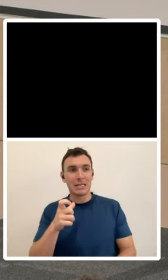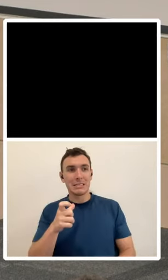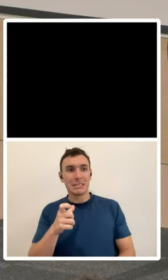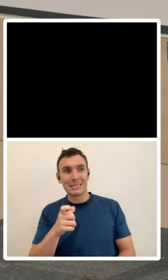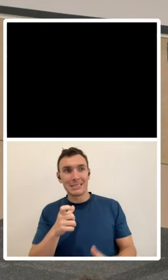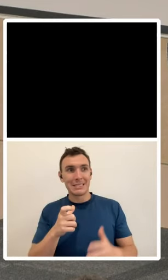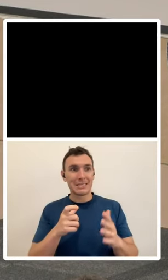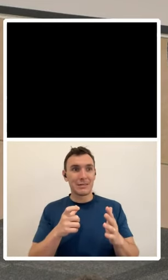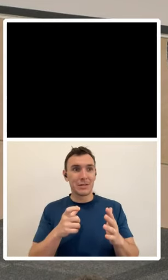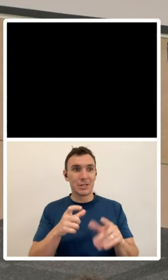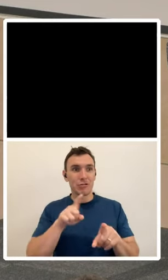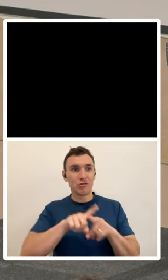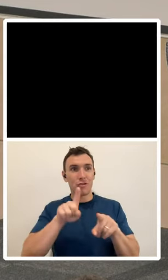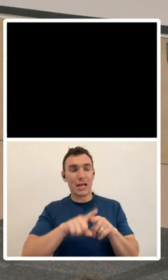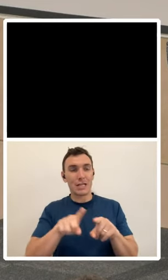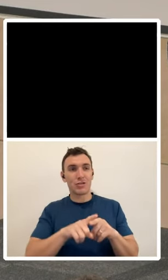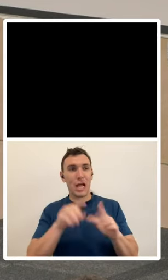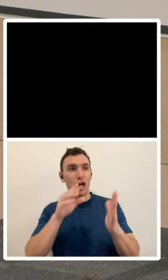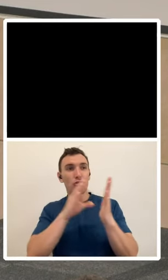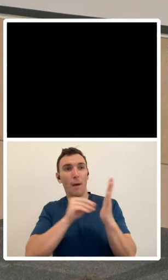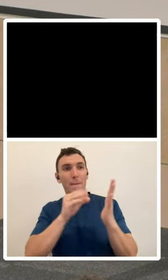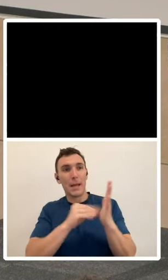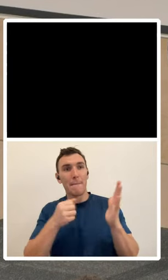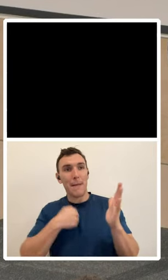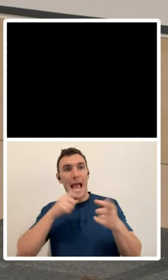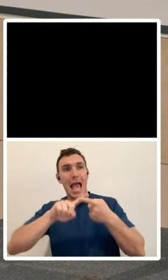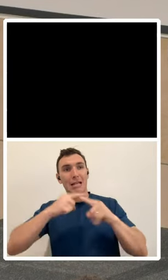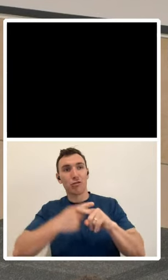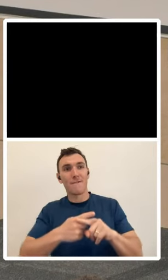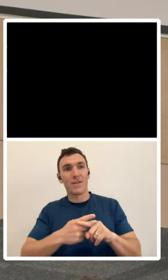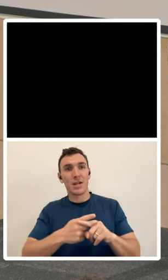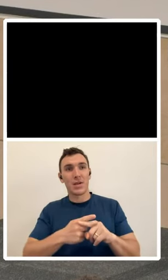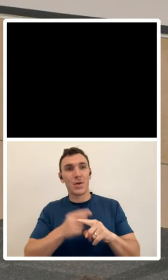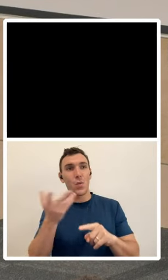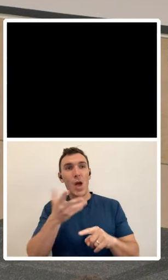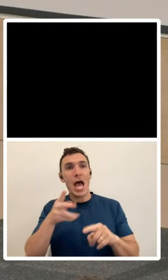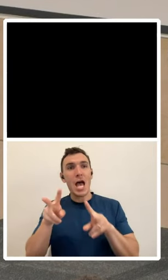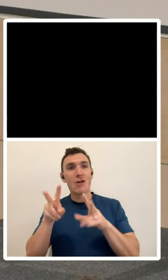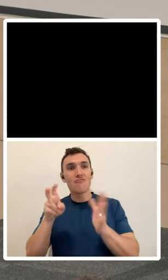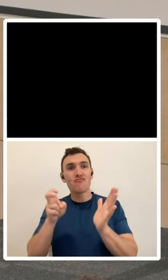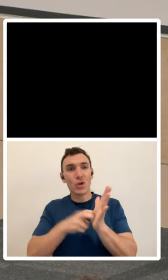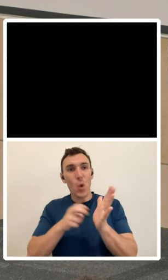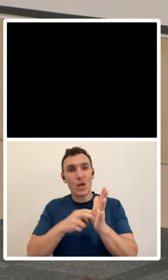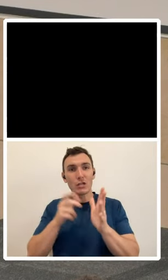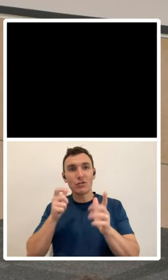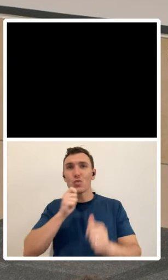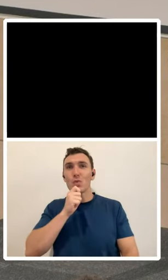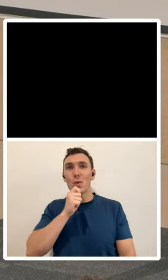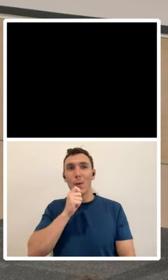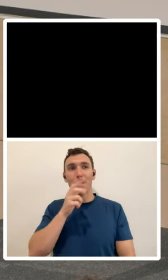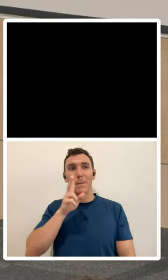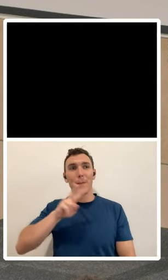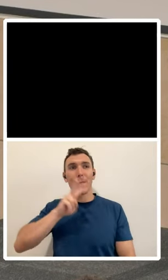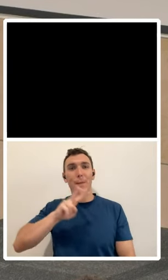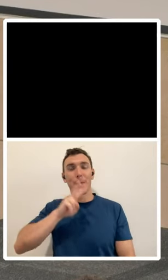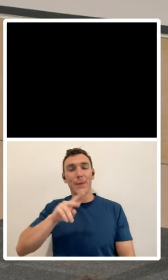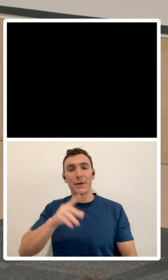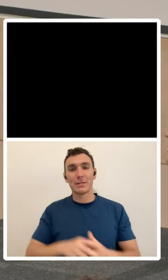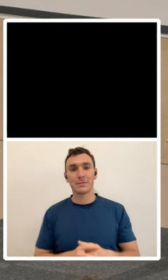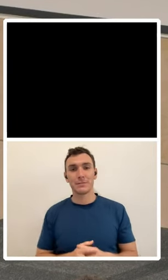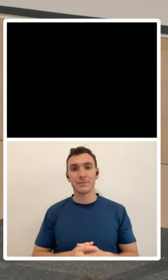This girl turns up from Norwich, and at the time I was Citibank's most profitable trader in the entire world, and she just did not give a shit. And it kind